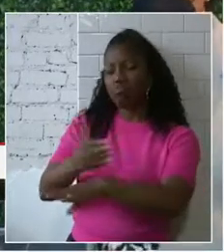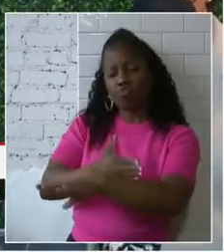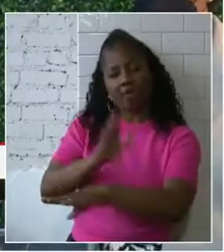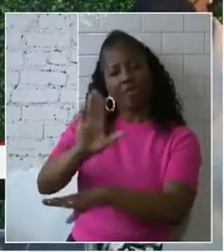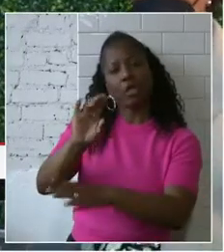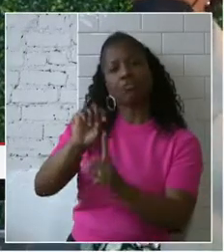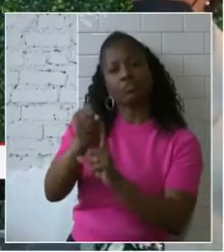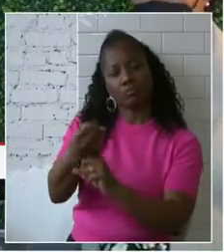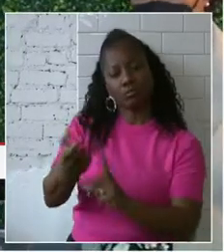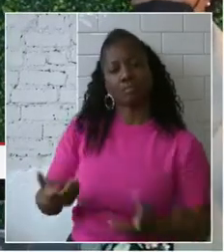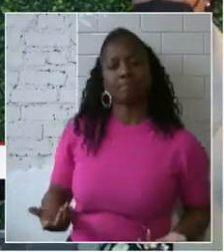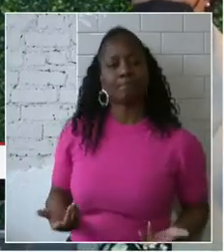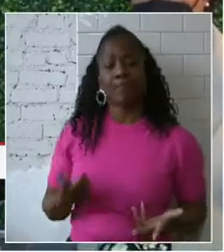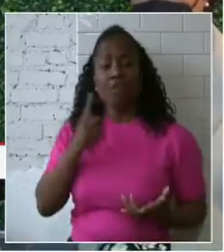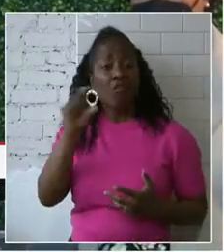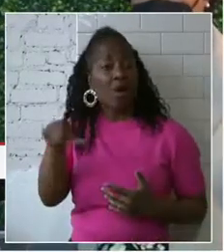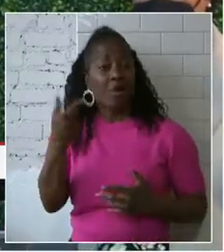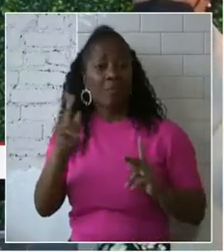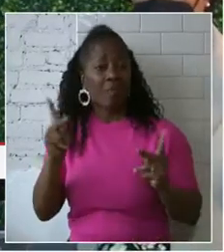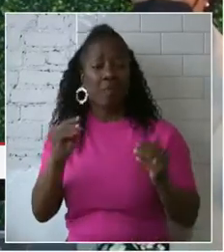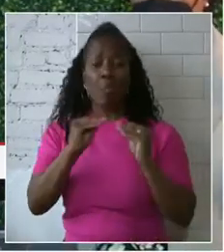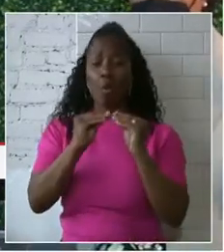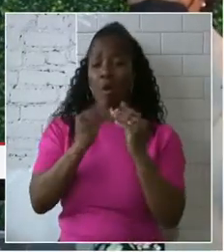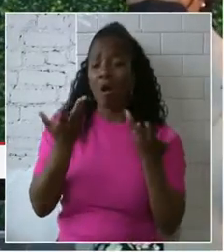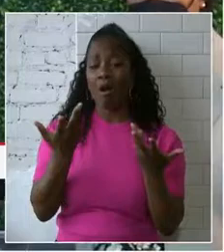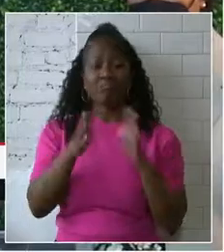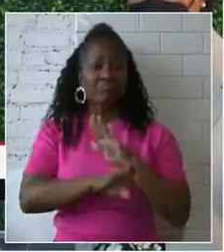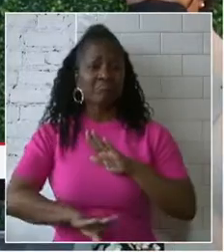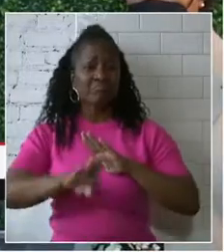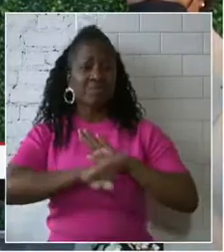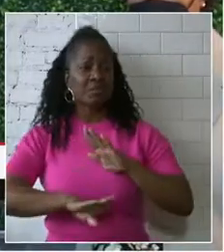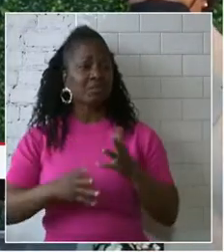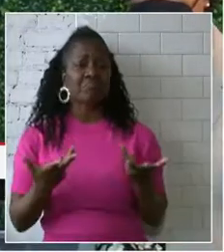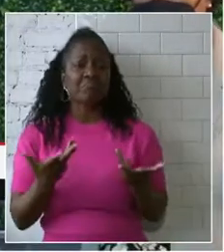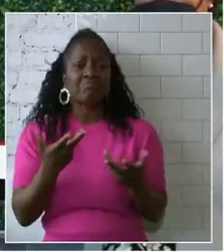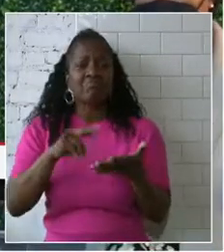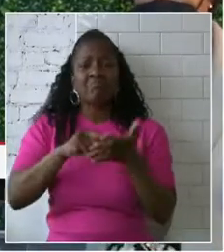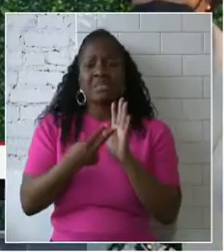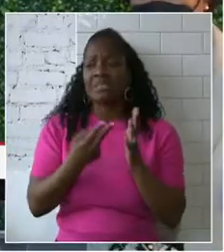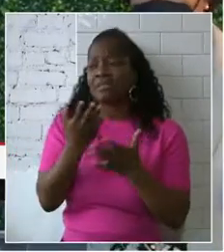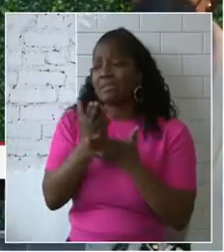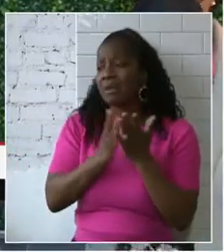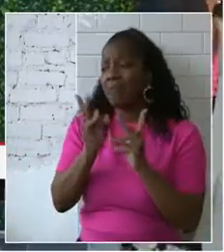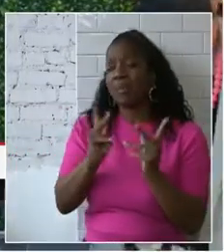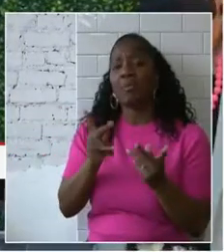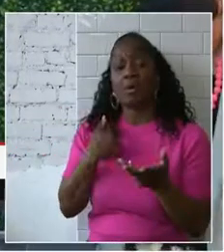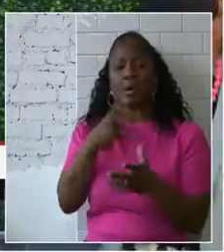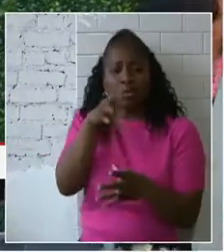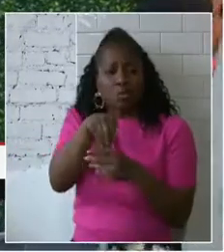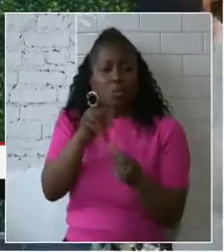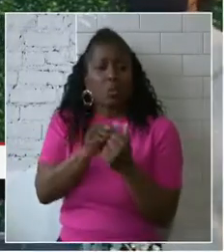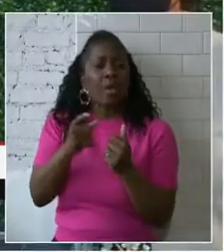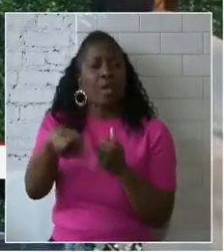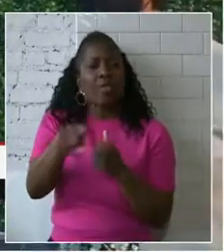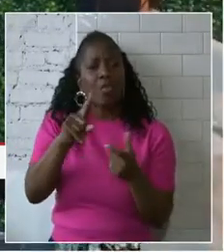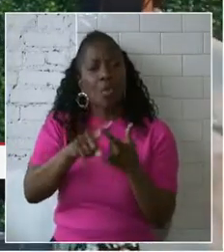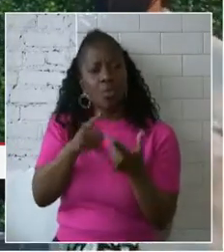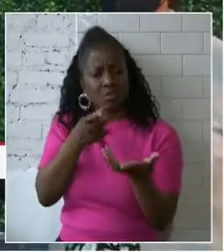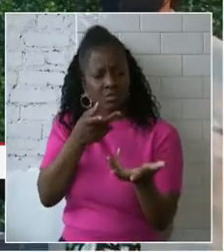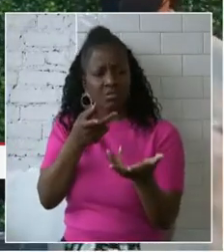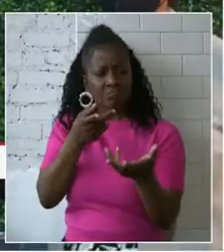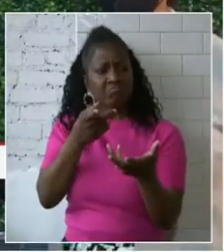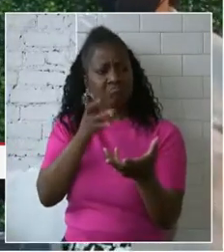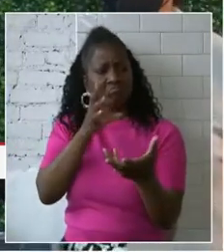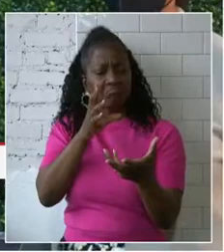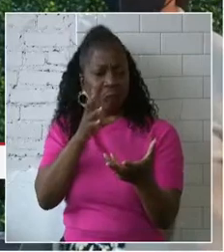For others, it may be more fundamental. We do encounter some people of promise that need more fundamental needs in the beginning, such